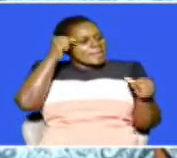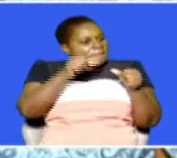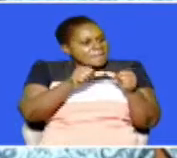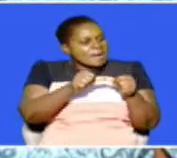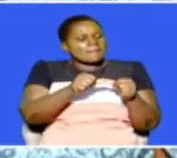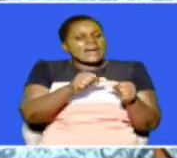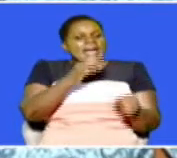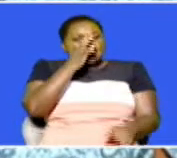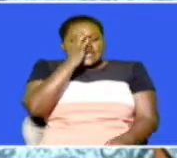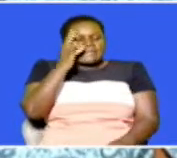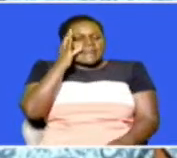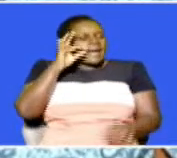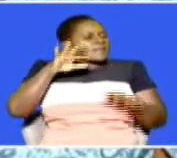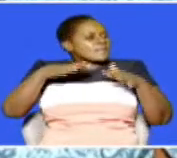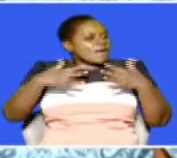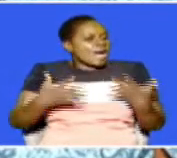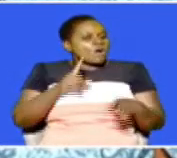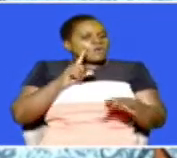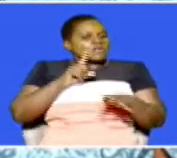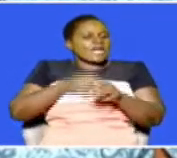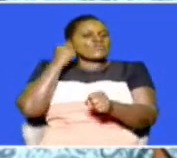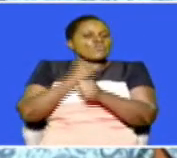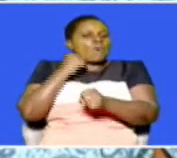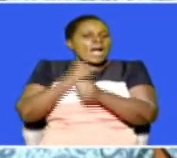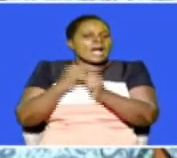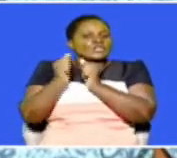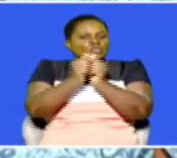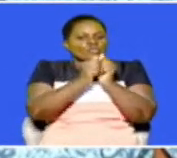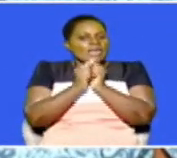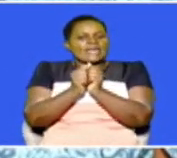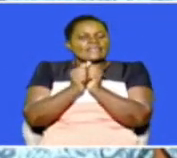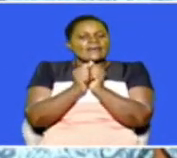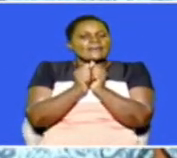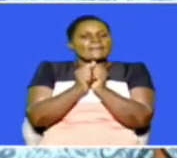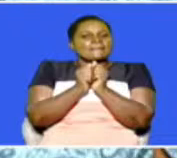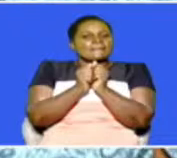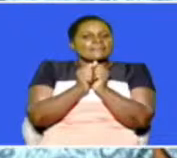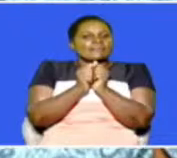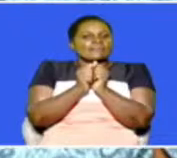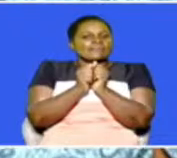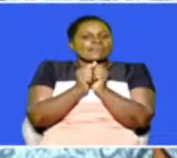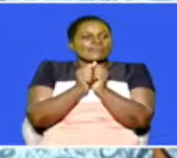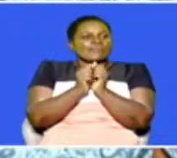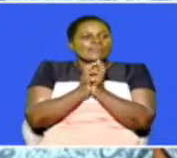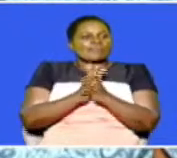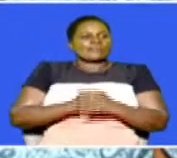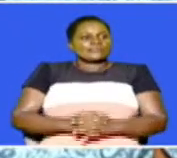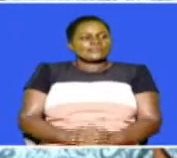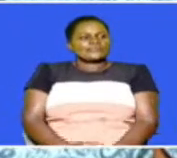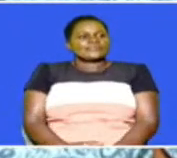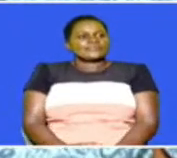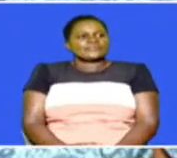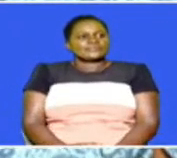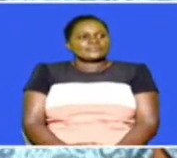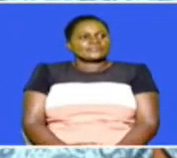Just one fond memory in your working relationship with the late Mwai Kibaki.